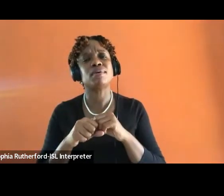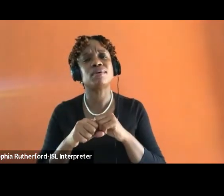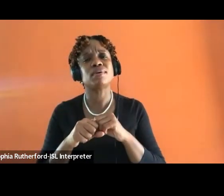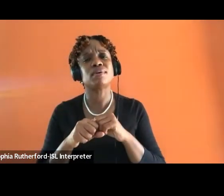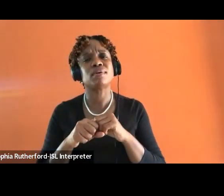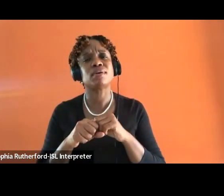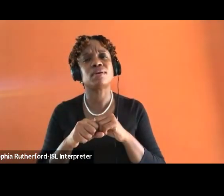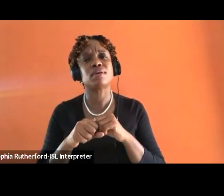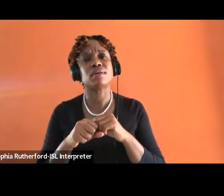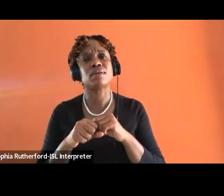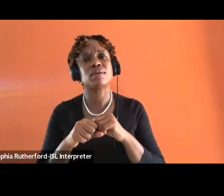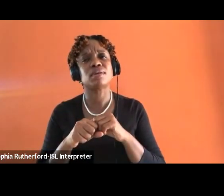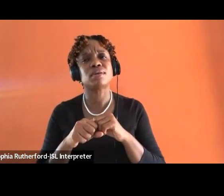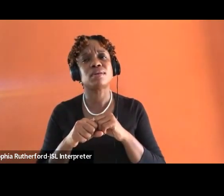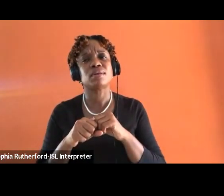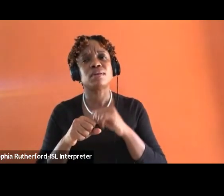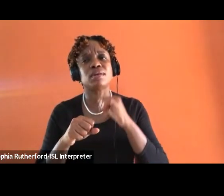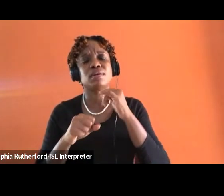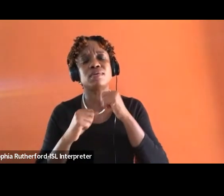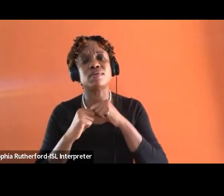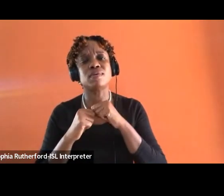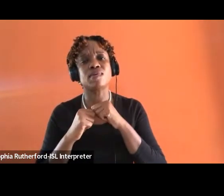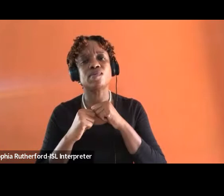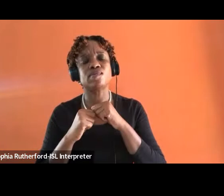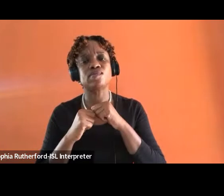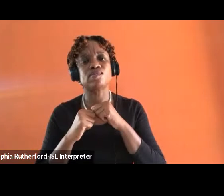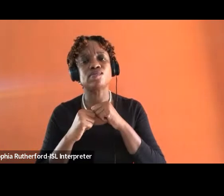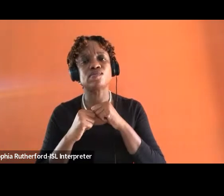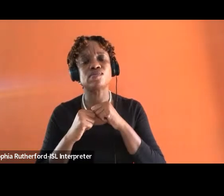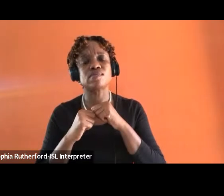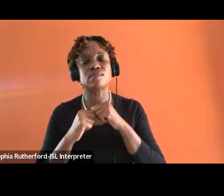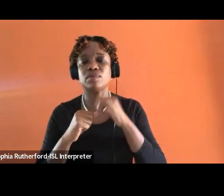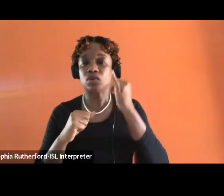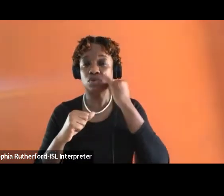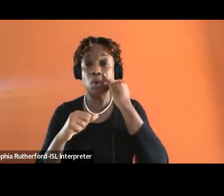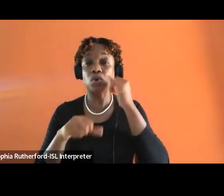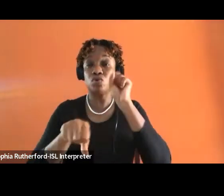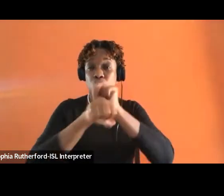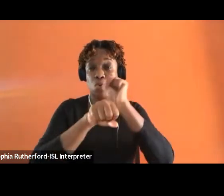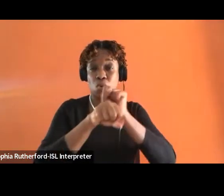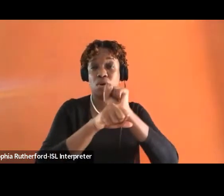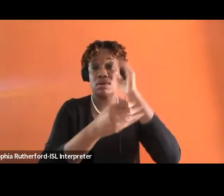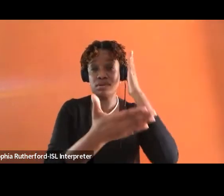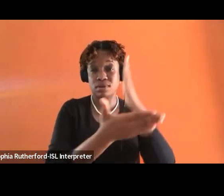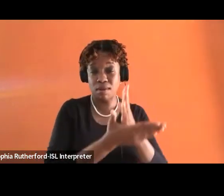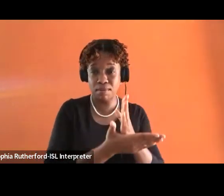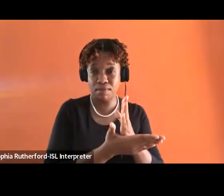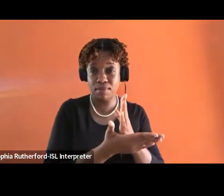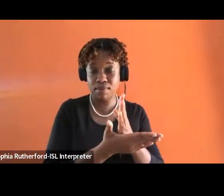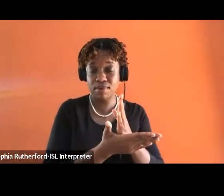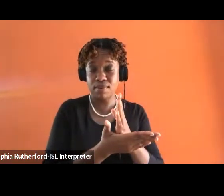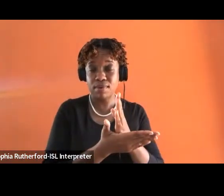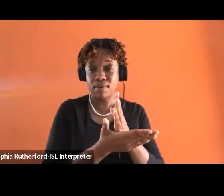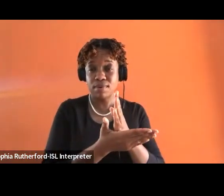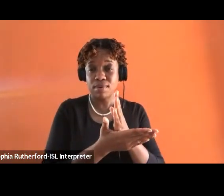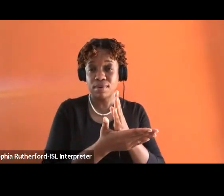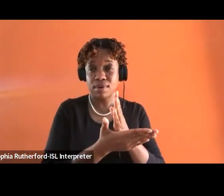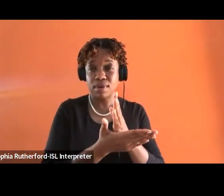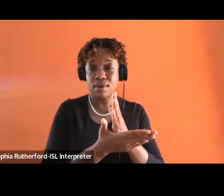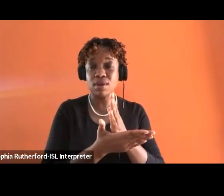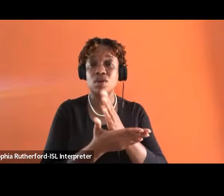you. That's one. So it means that if you stop, they are saying, well, you have to